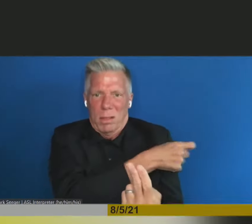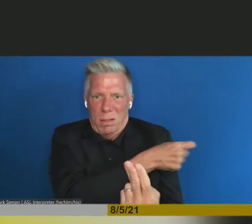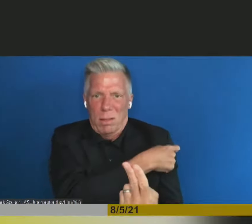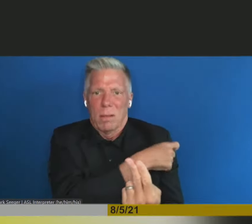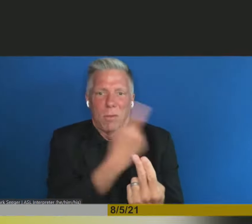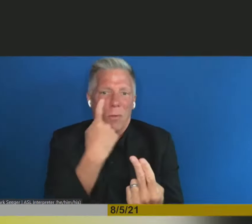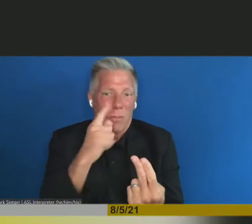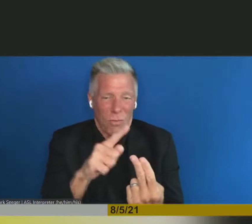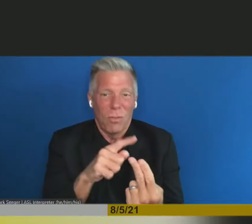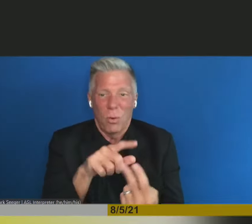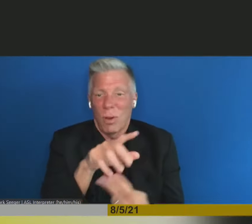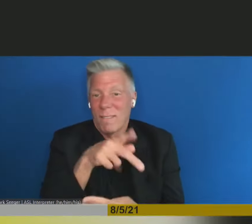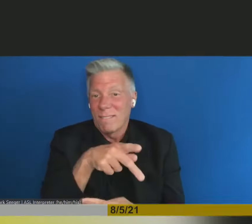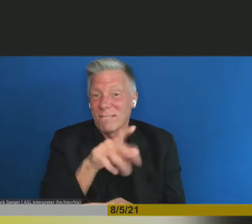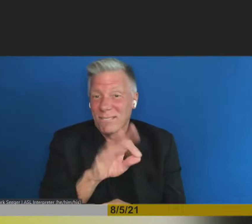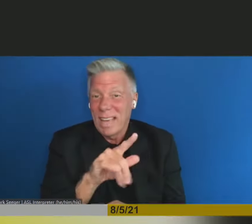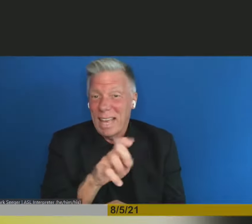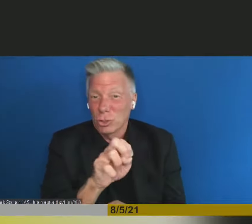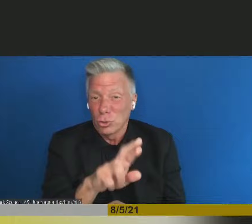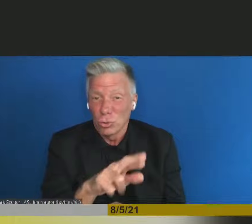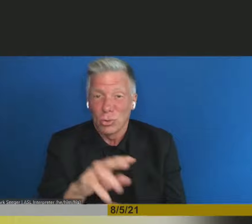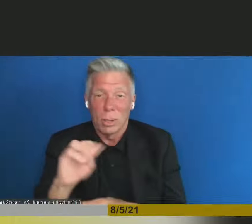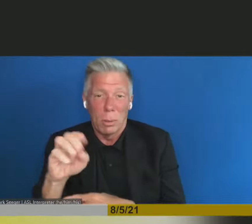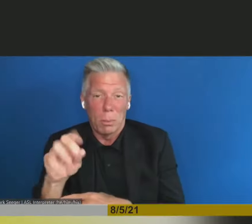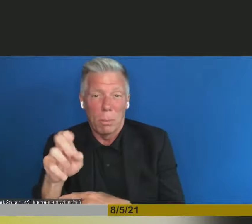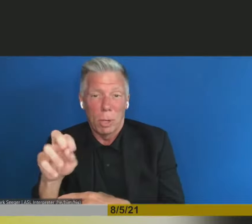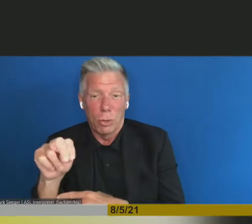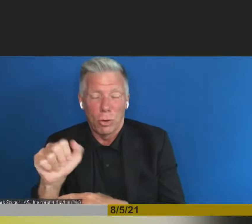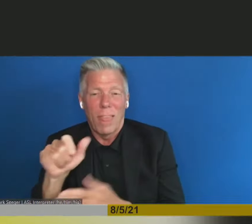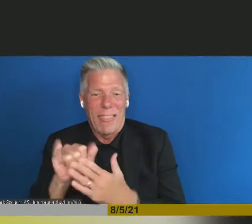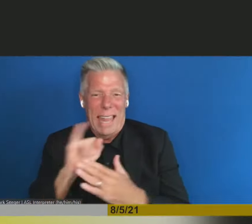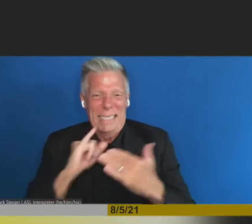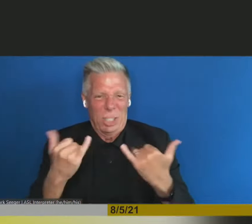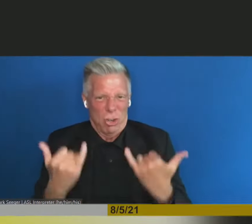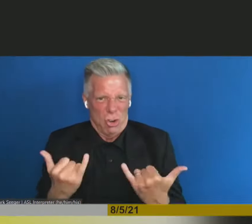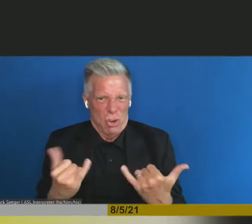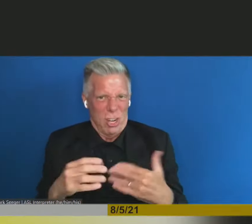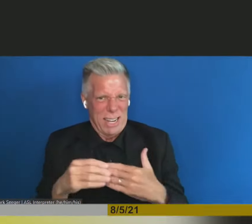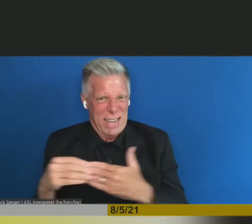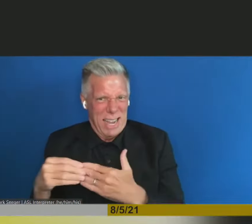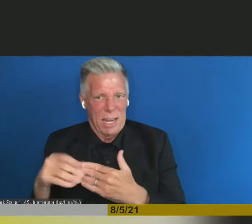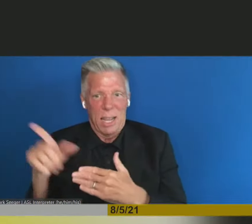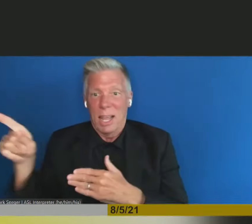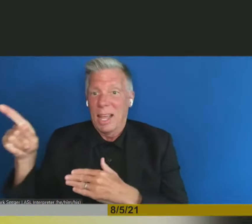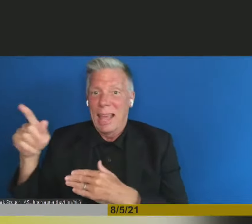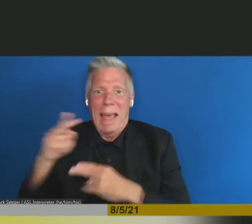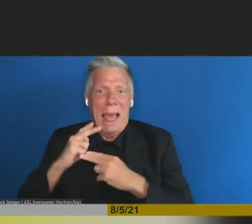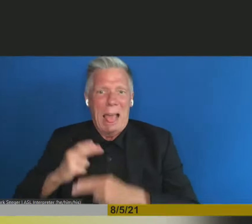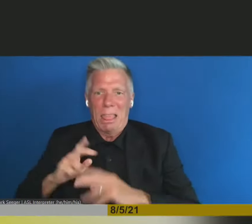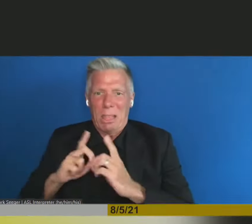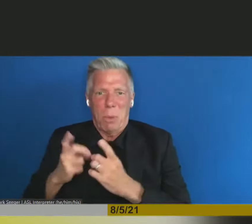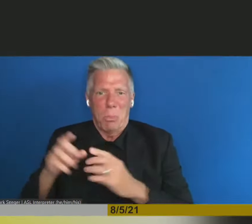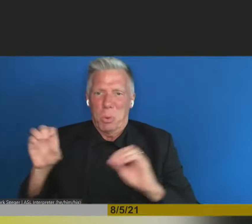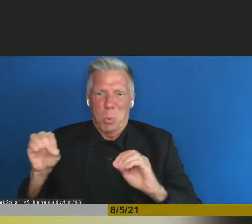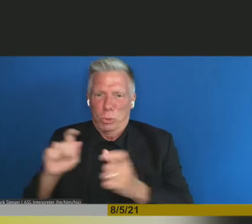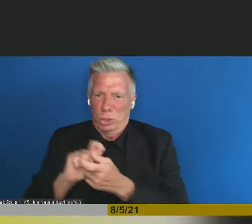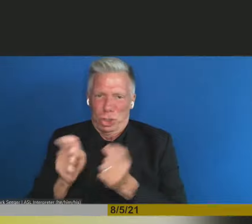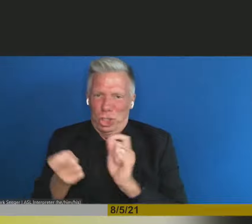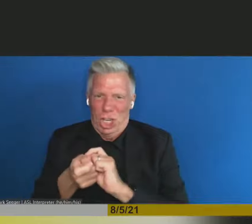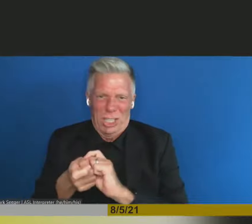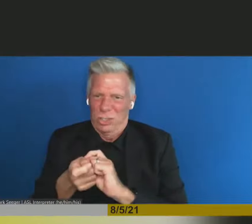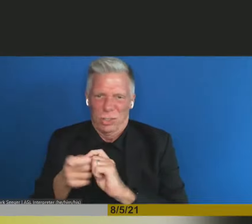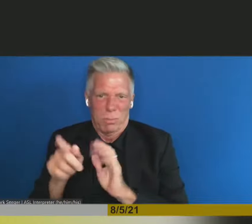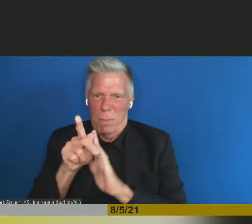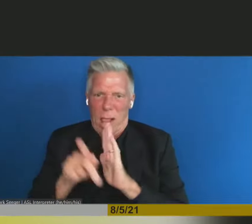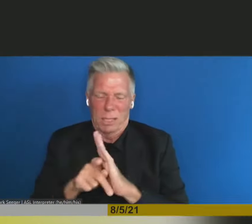And the health department has not changed its policy with regard to that. Now, there's a lot of data. There's actually